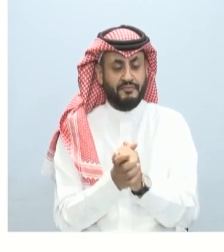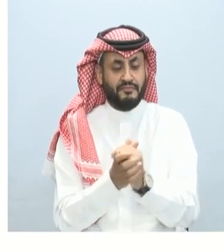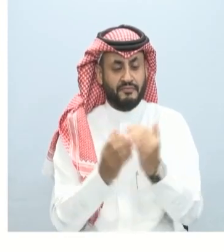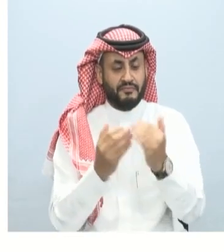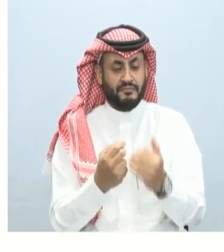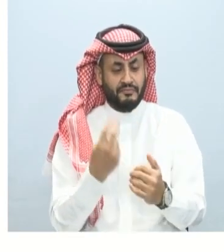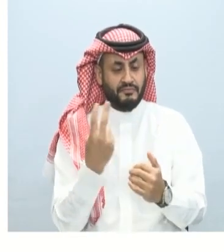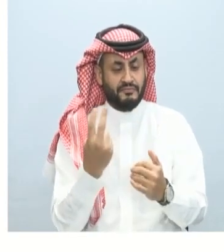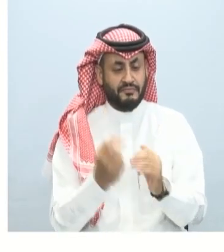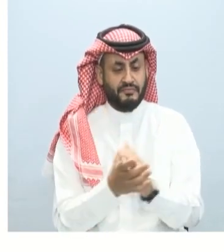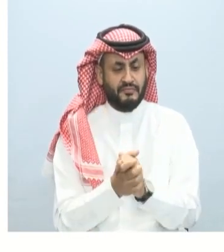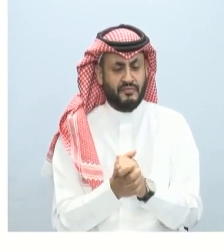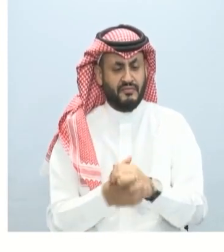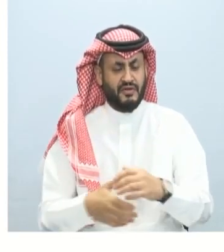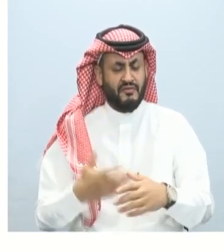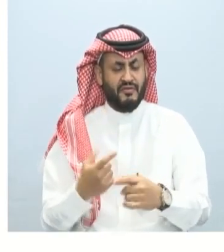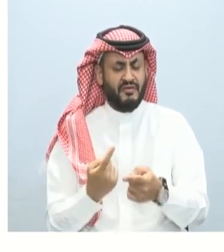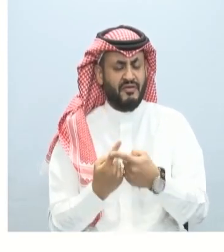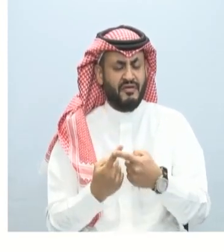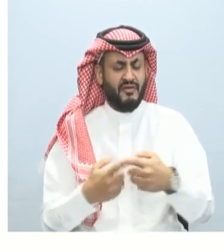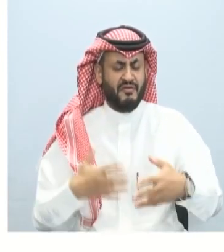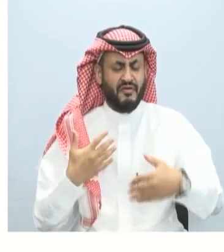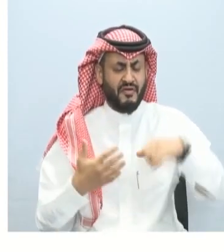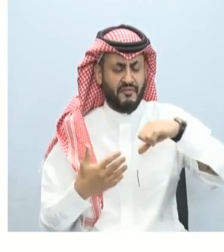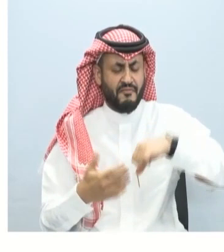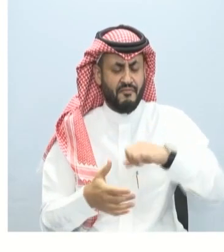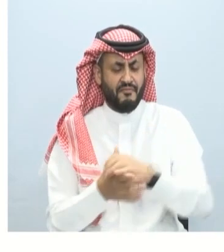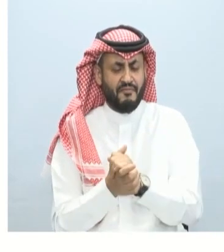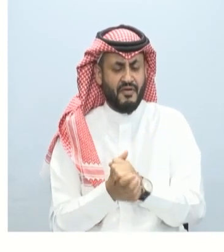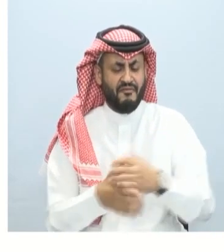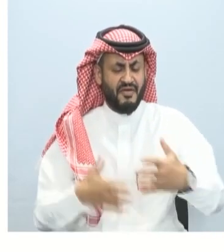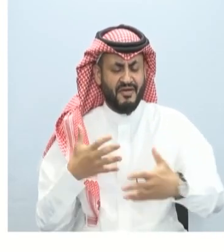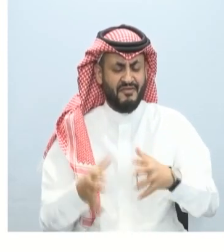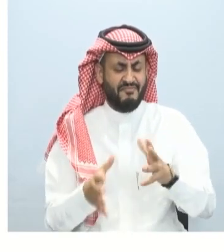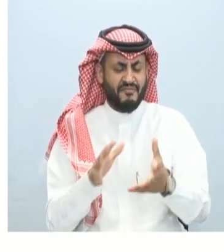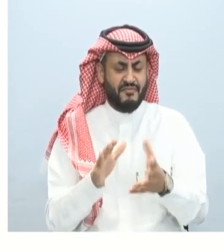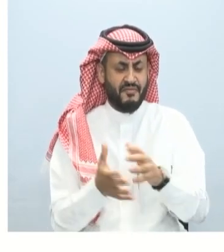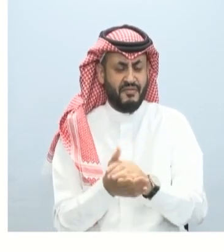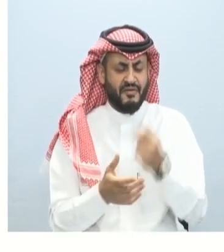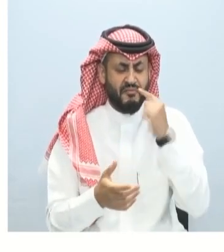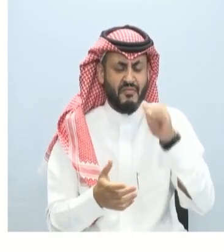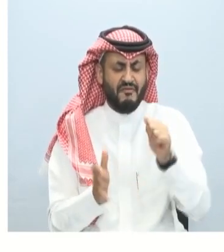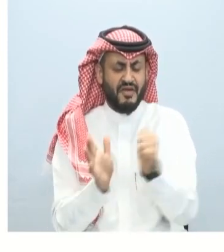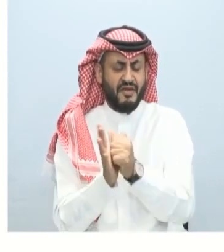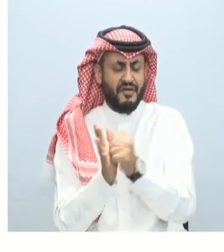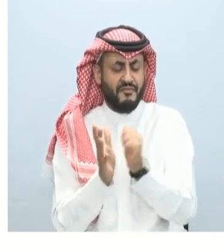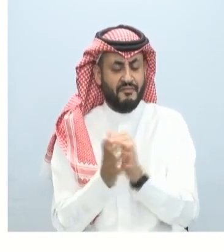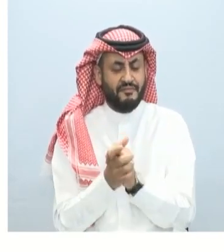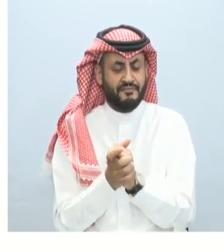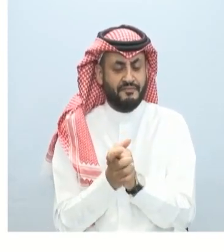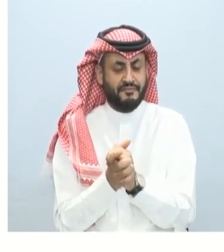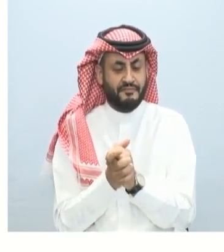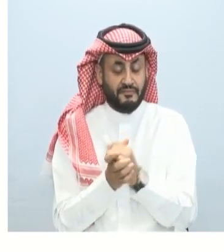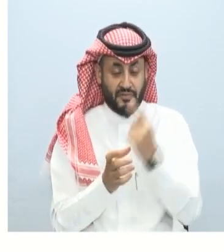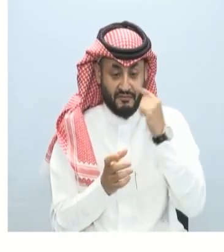Bobby felt lonely when his sister went to college. It felt strange not having her in the house. Now, also an important